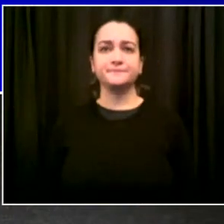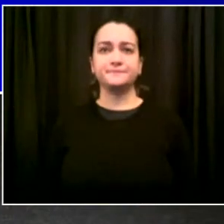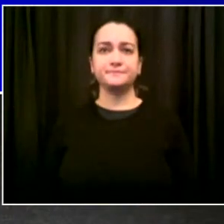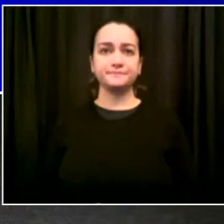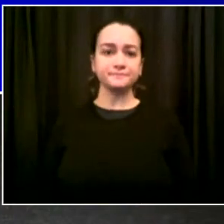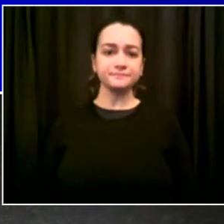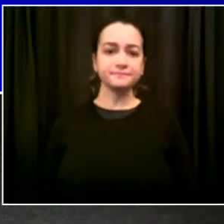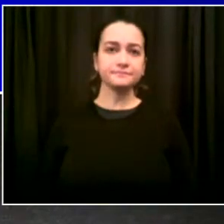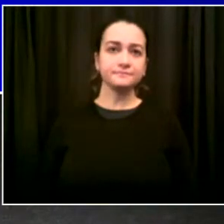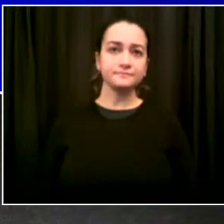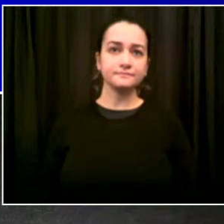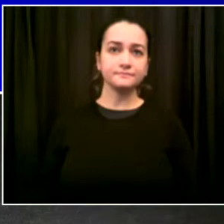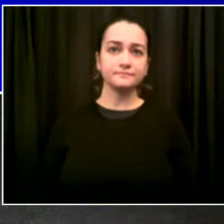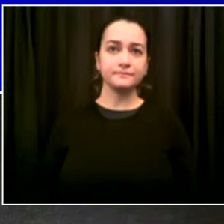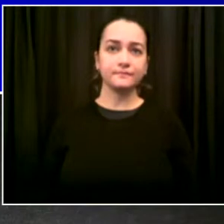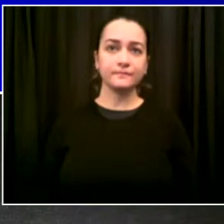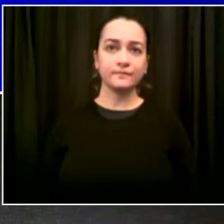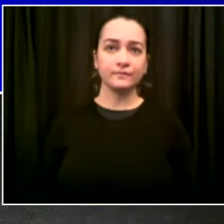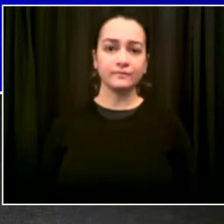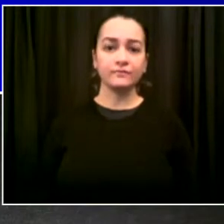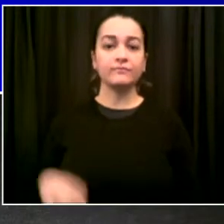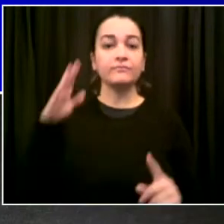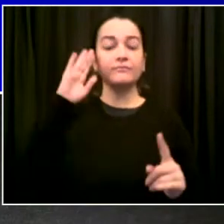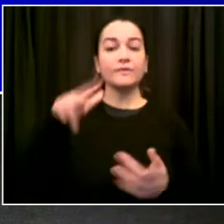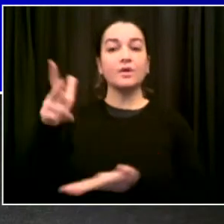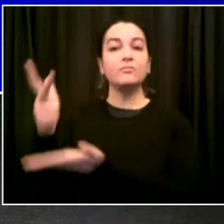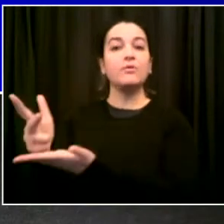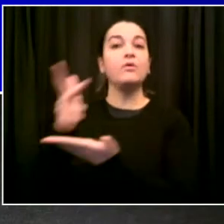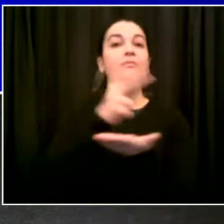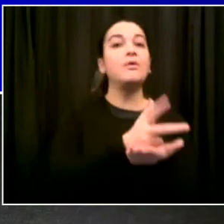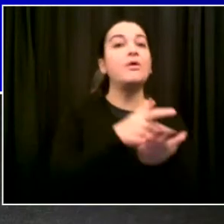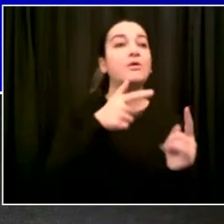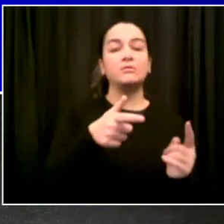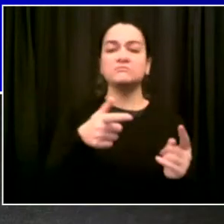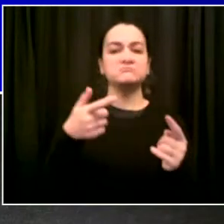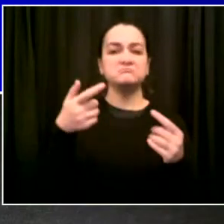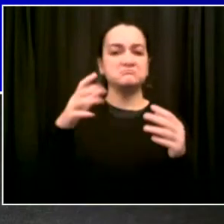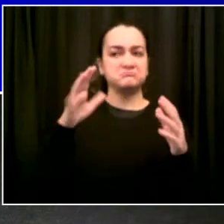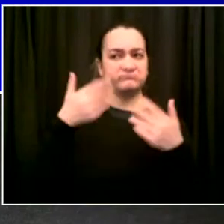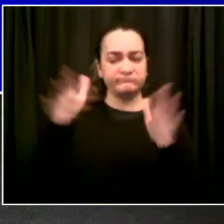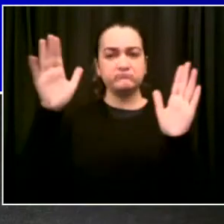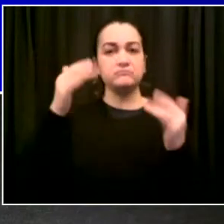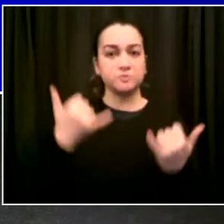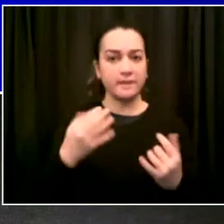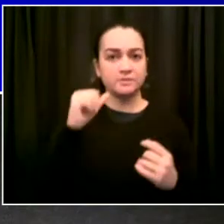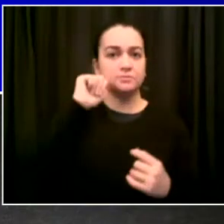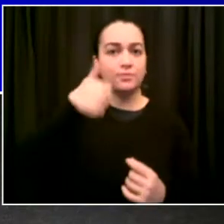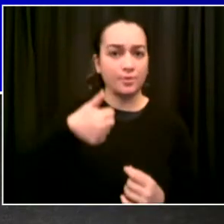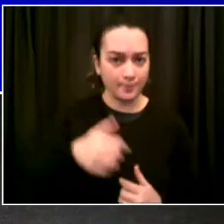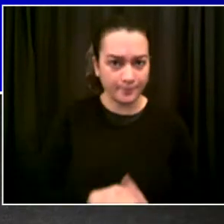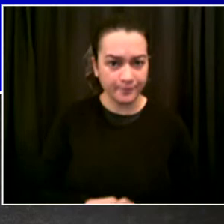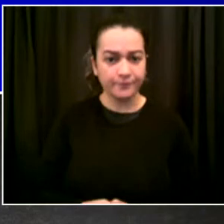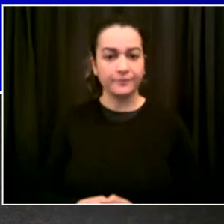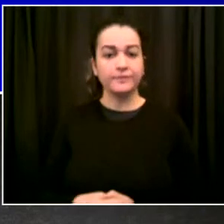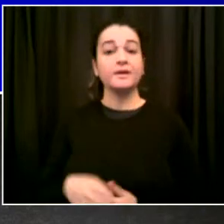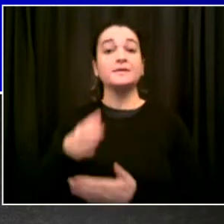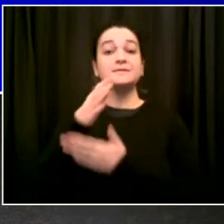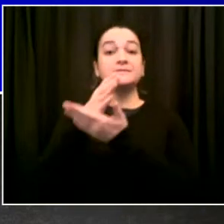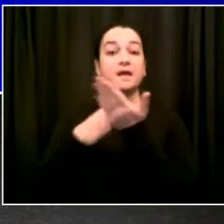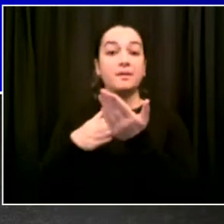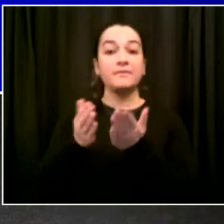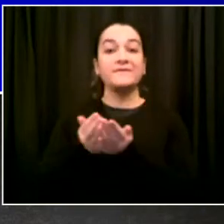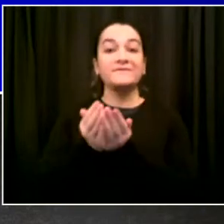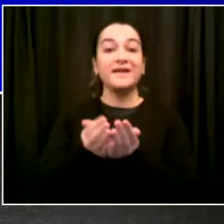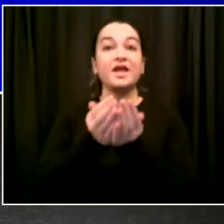reduced schedule, modified schedule. Subways and buses right now, delays. Still running. That obviously could